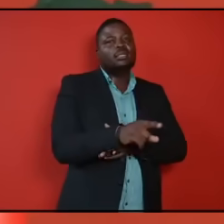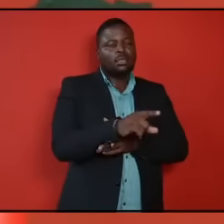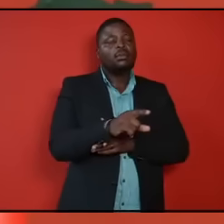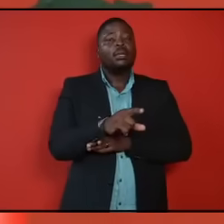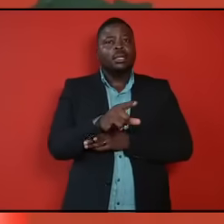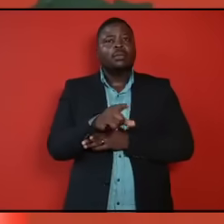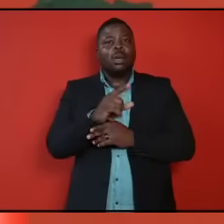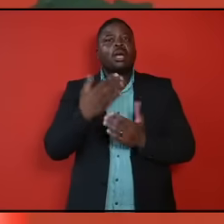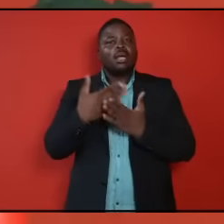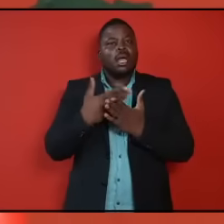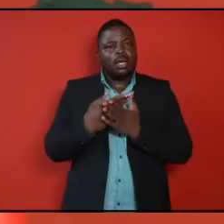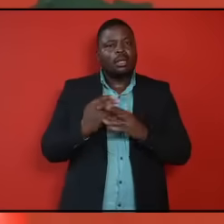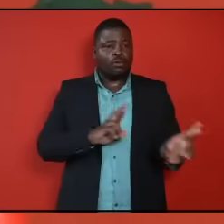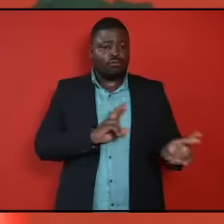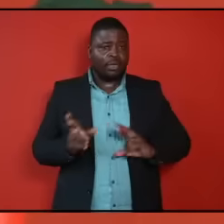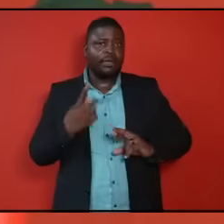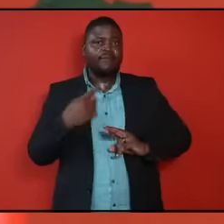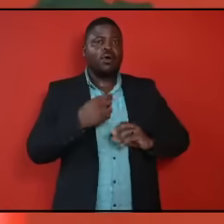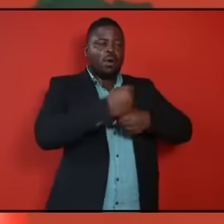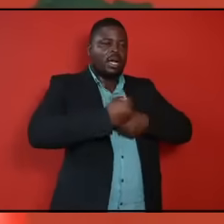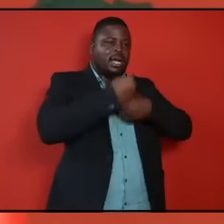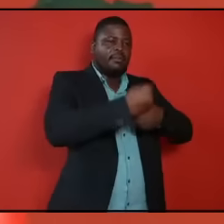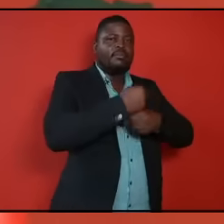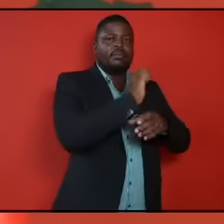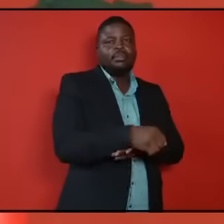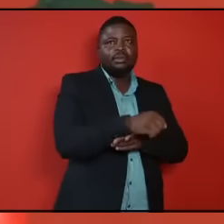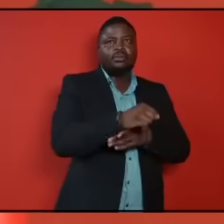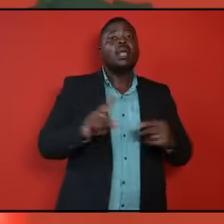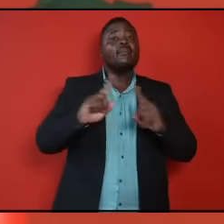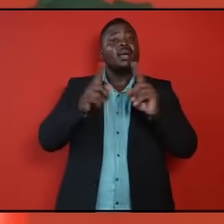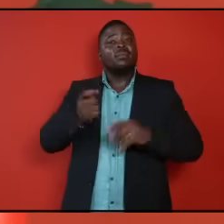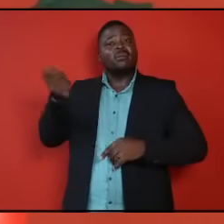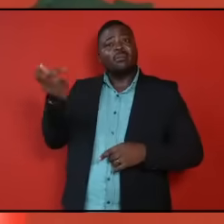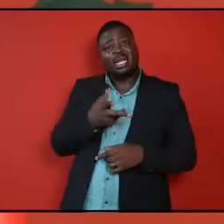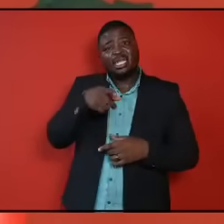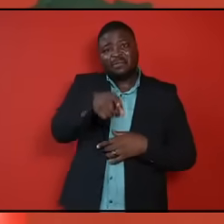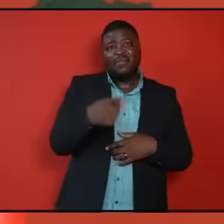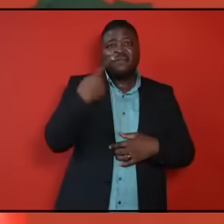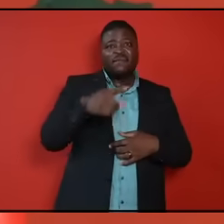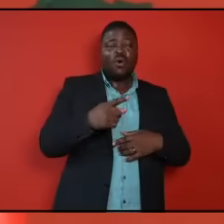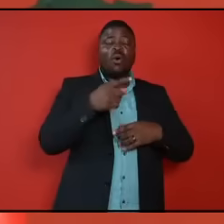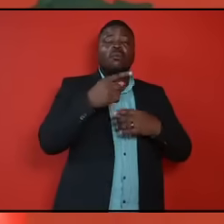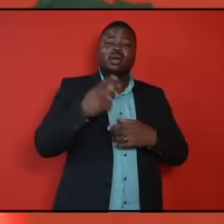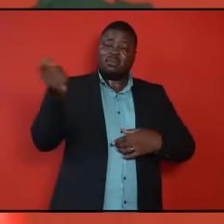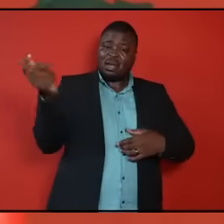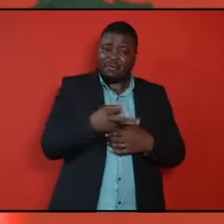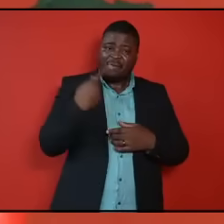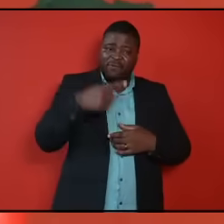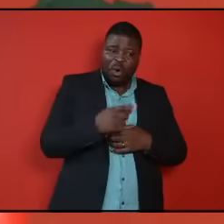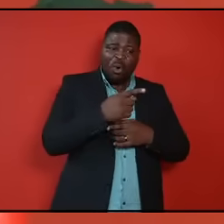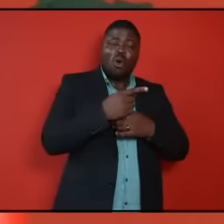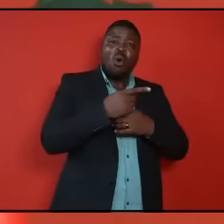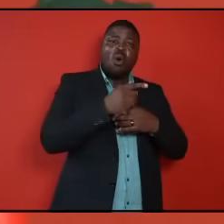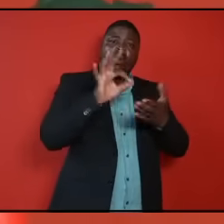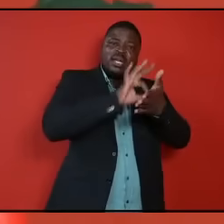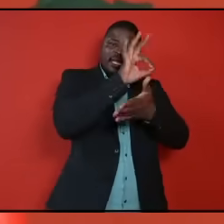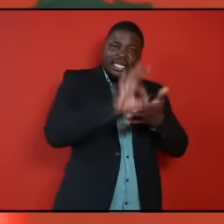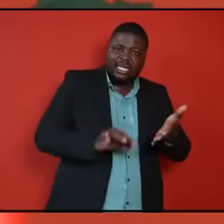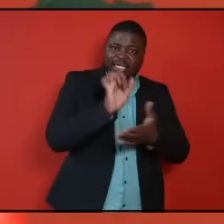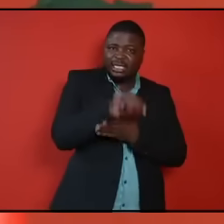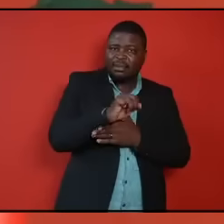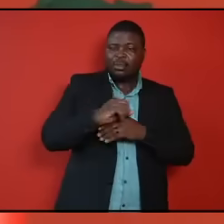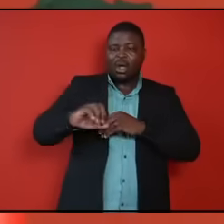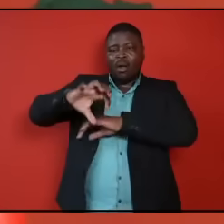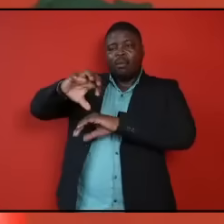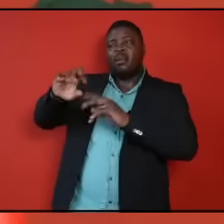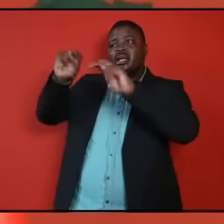This, alongside the high cost of frequent election in the form of by-elections, local government elections, and